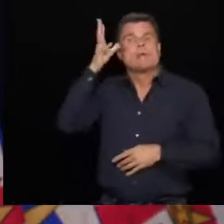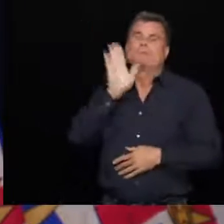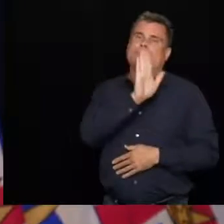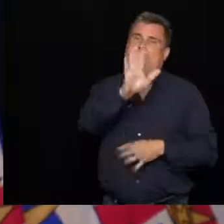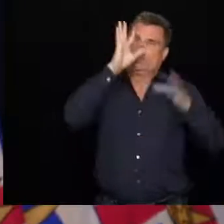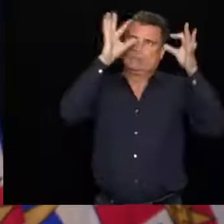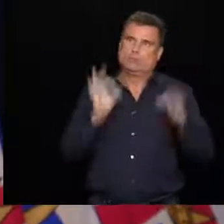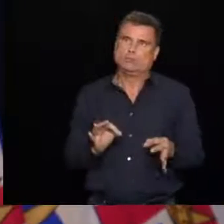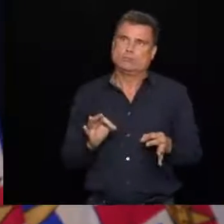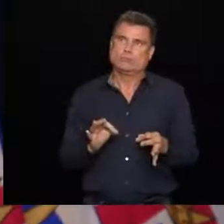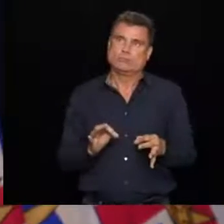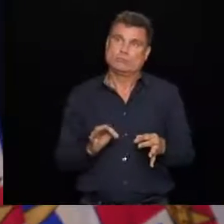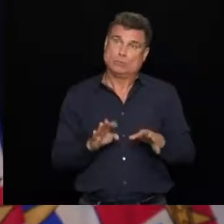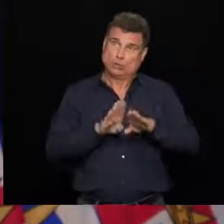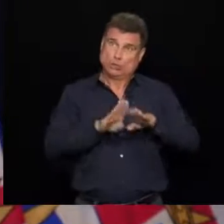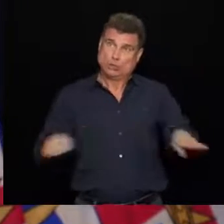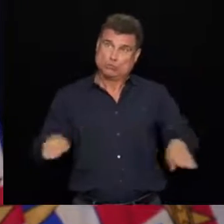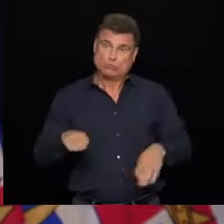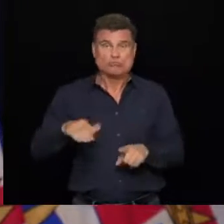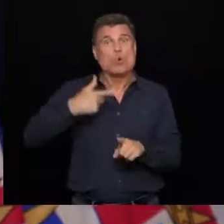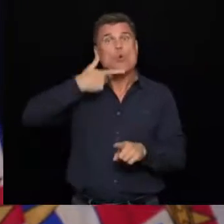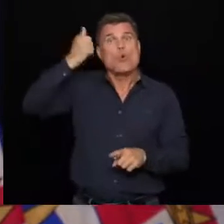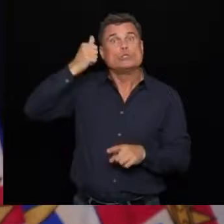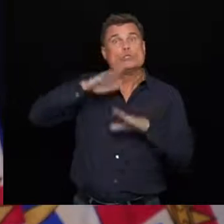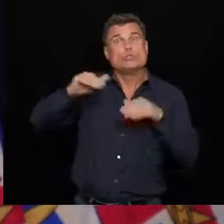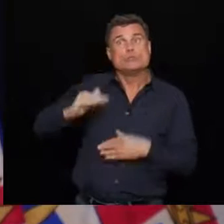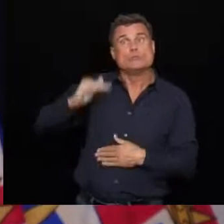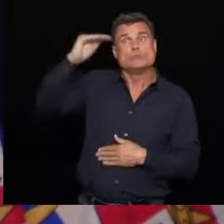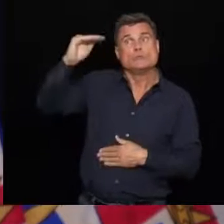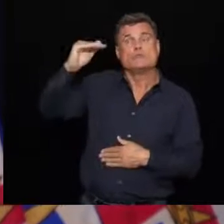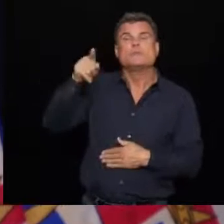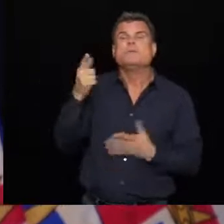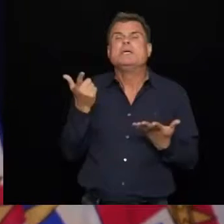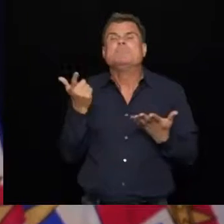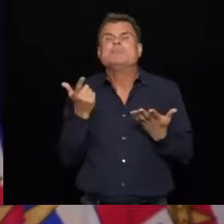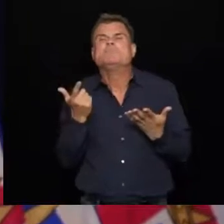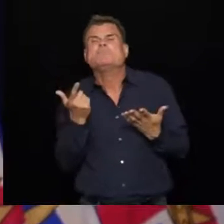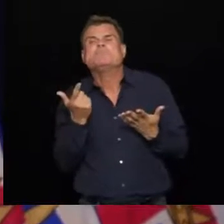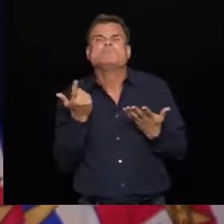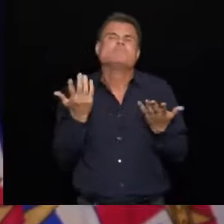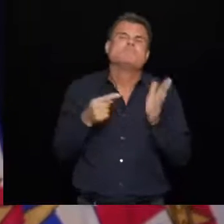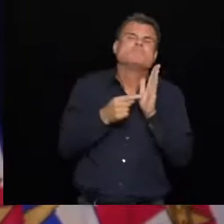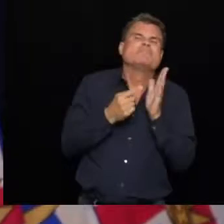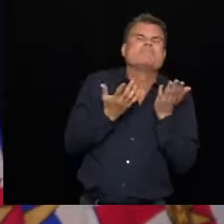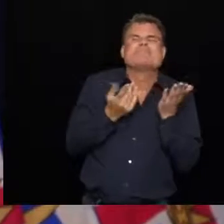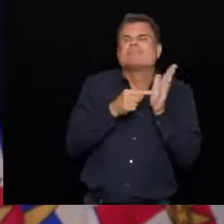minor symptoms that we know are not by themselves usually associated with COVID.